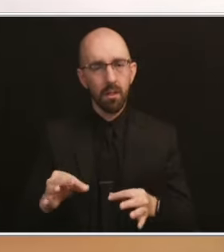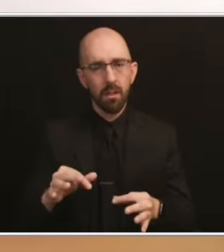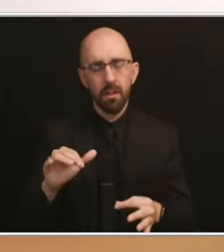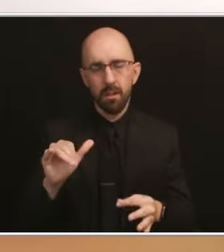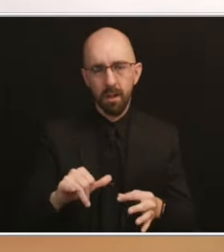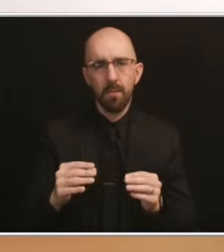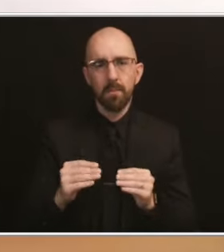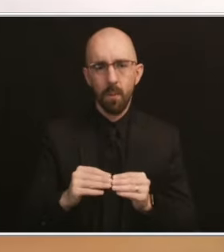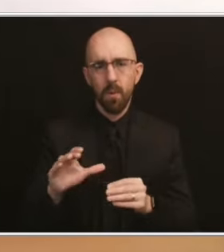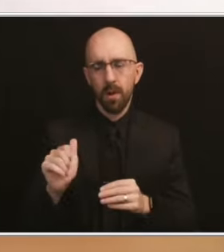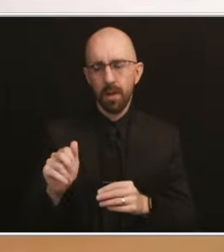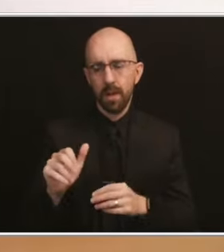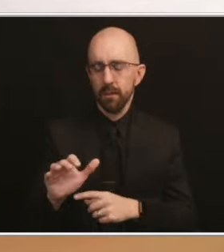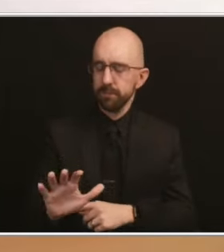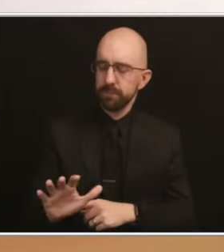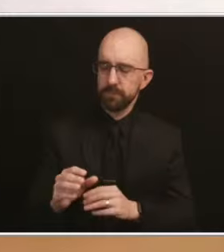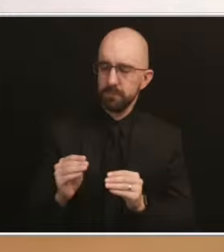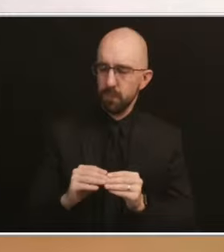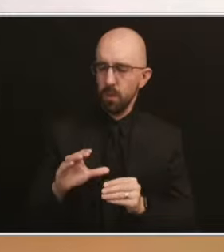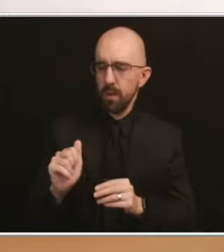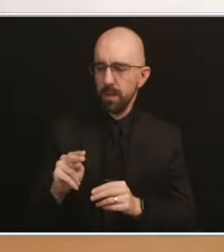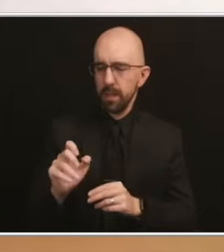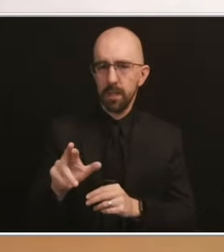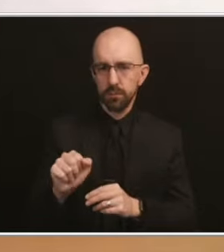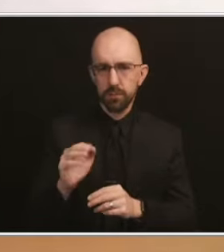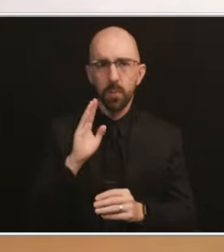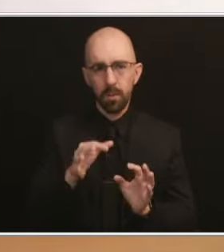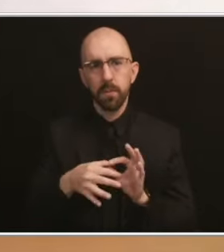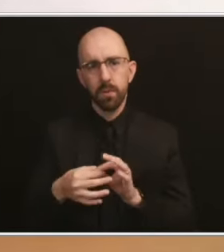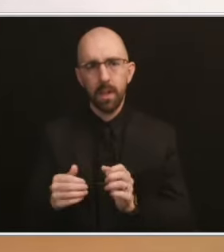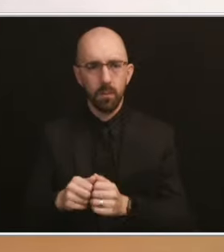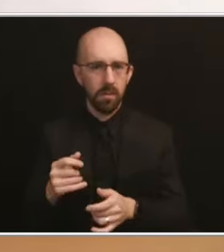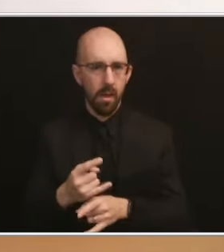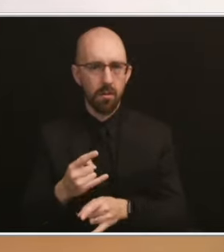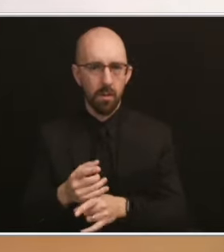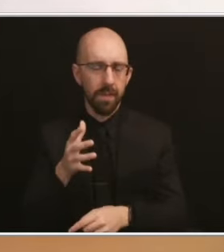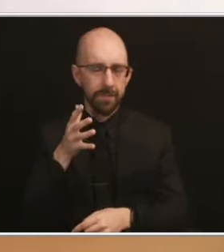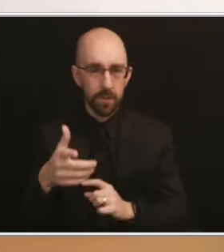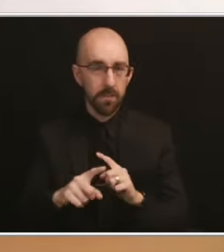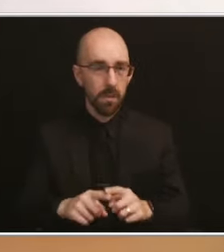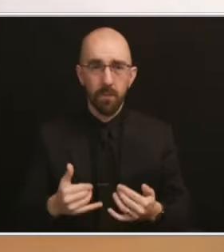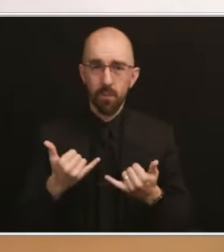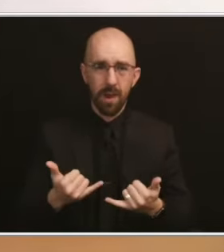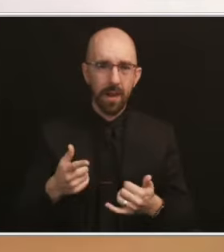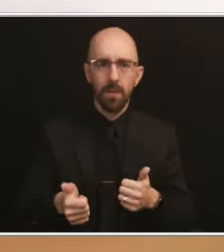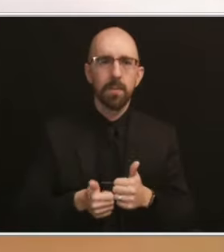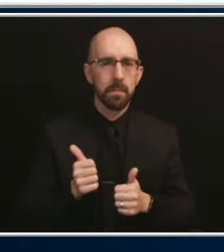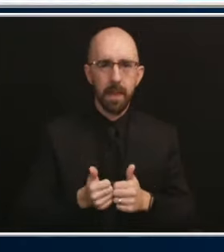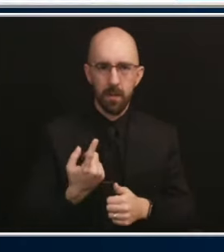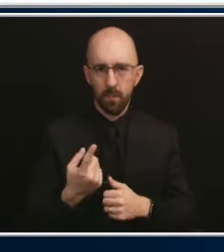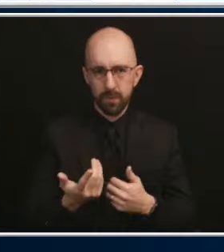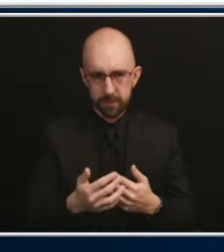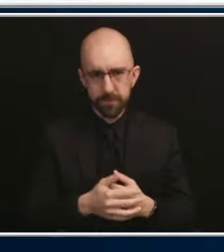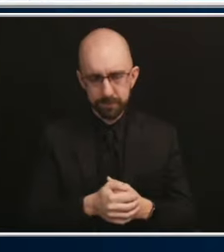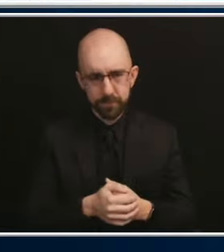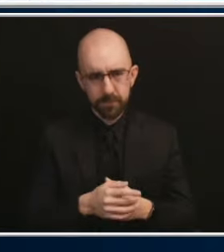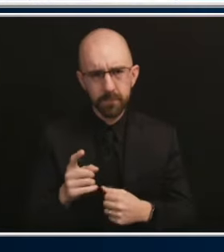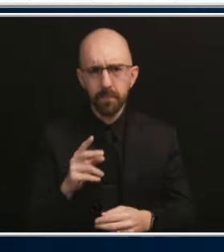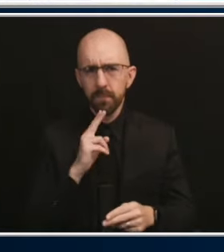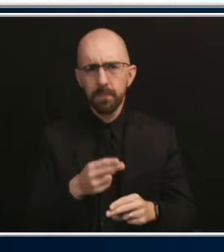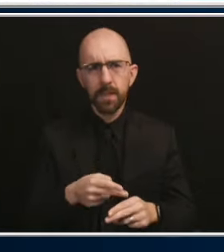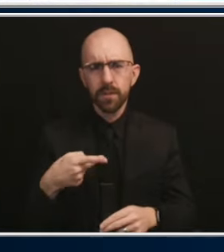more cancers will be related to alcohol in the future. But right now, those are the main ones. You didn't mention prostate